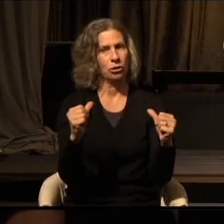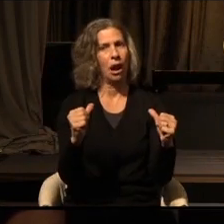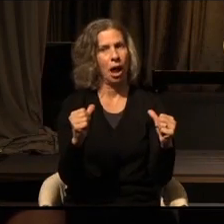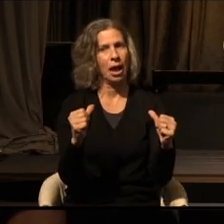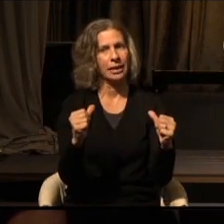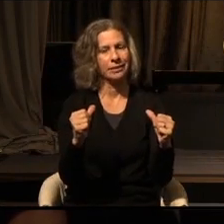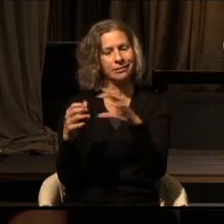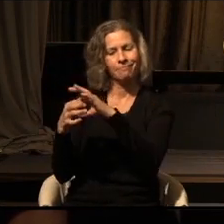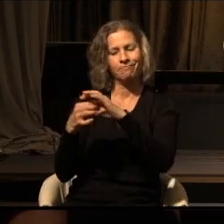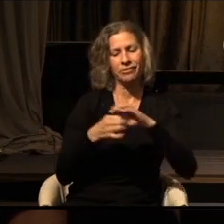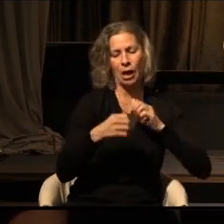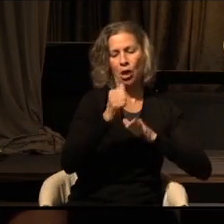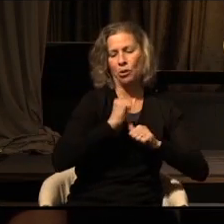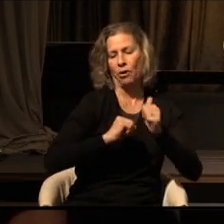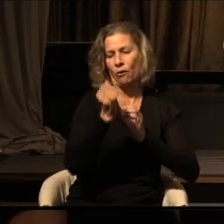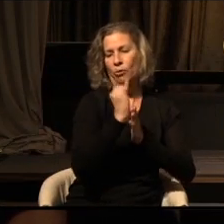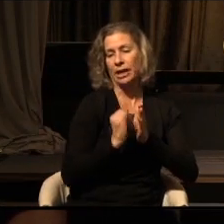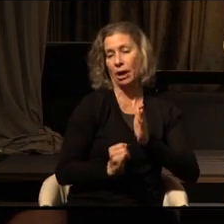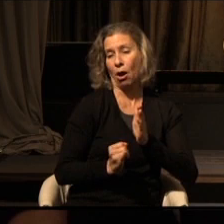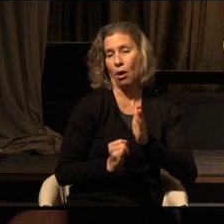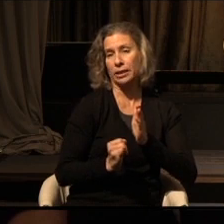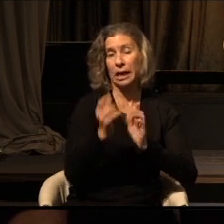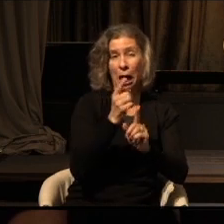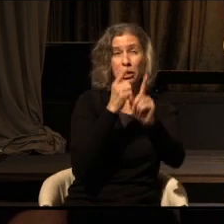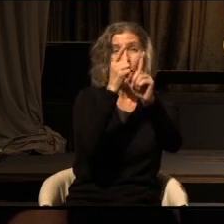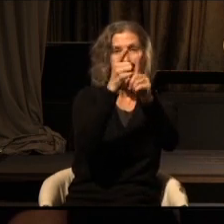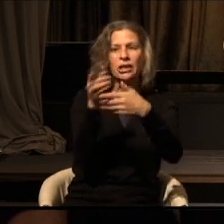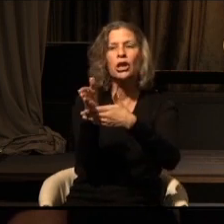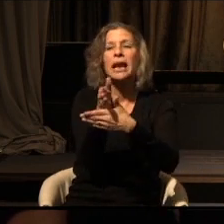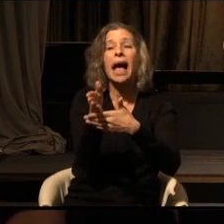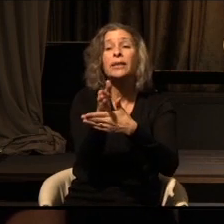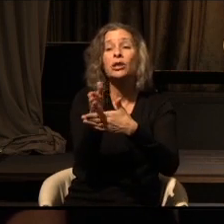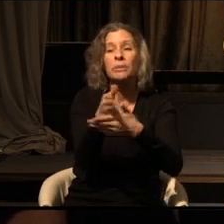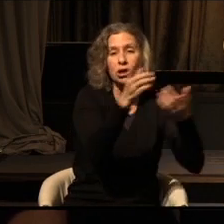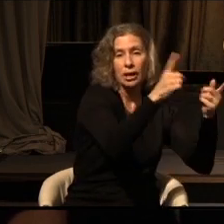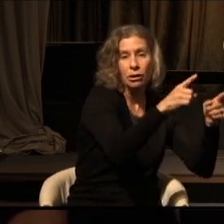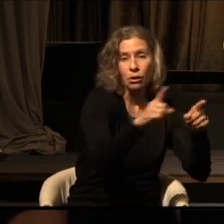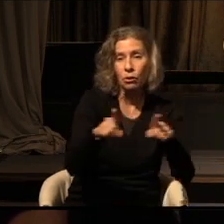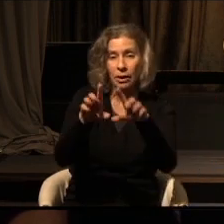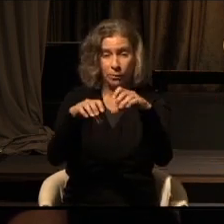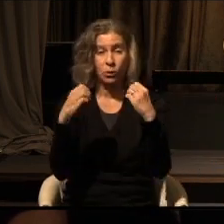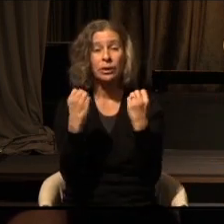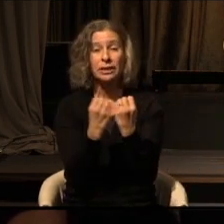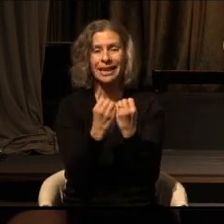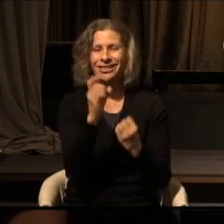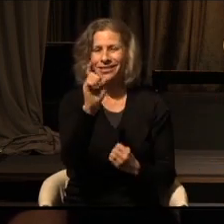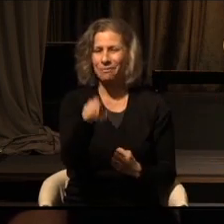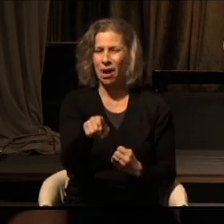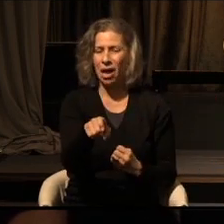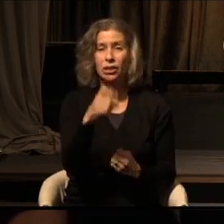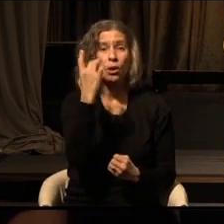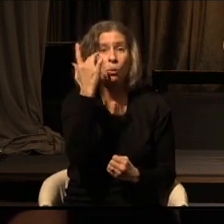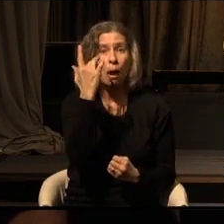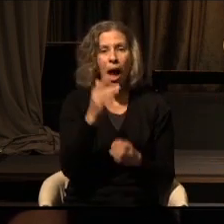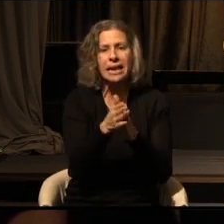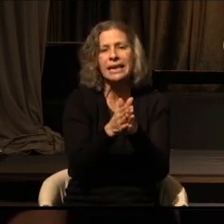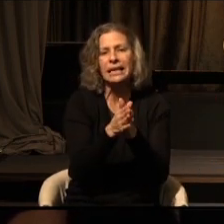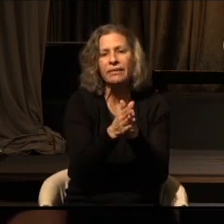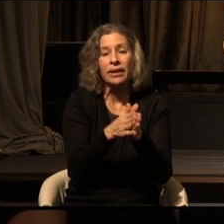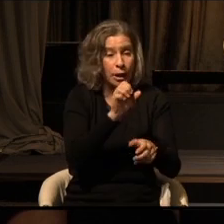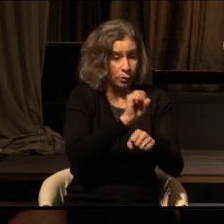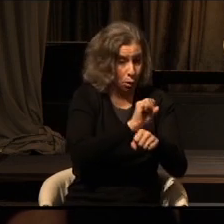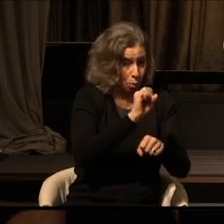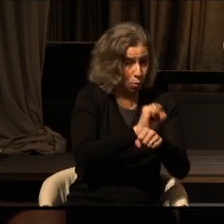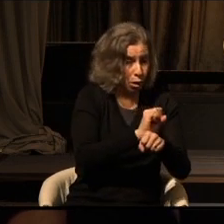the performing arts. The mission has to be shared by everyone in the organization because it drives not only the work that